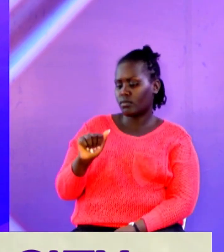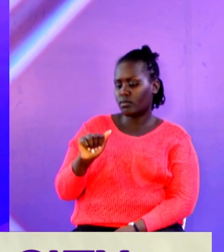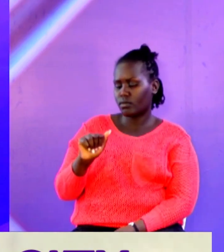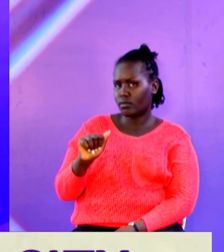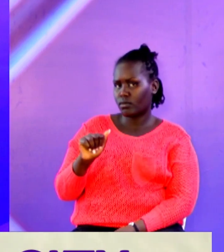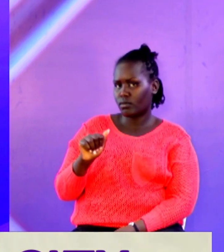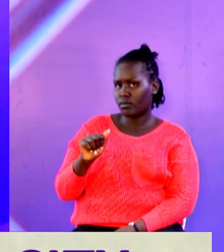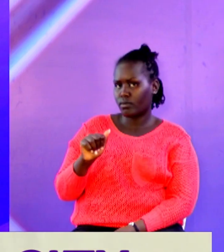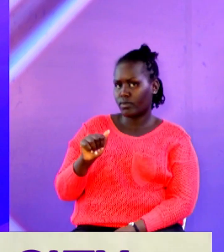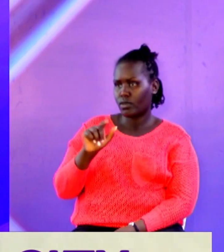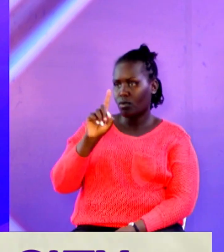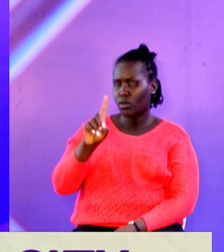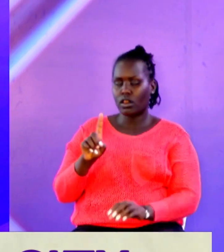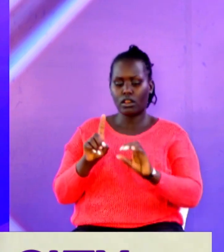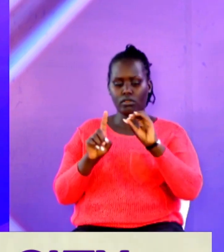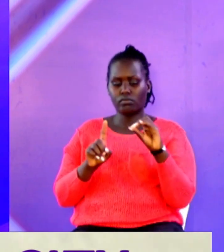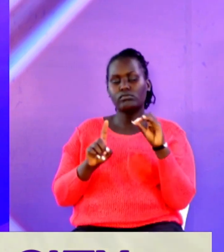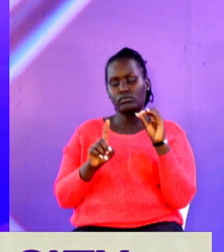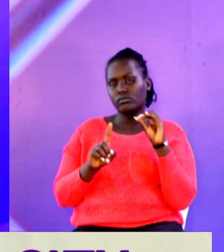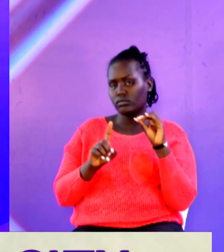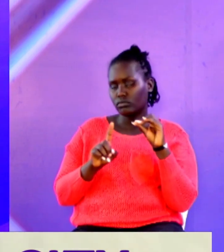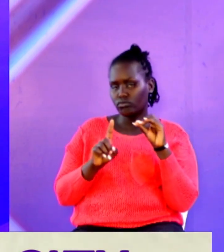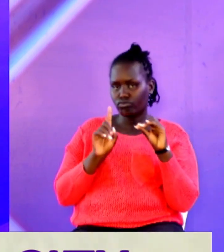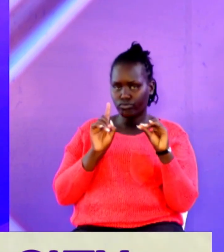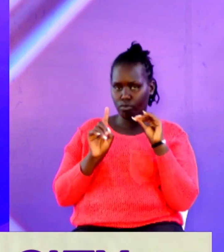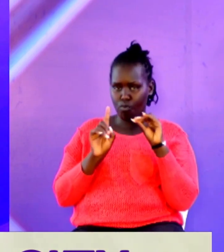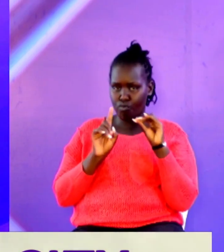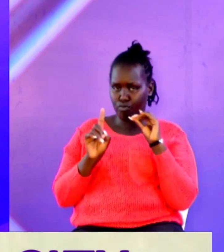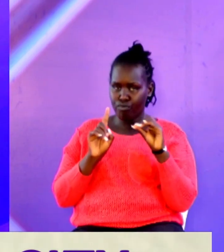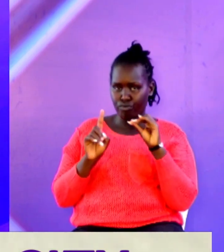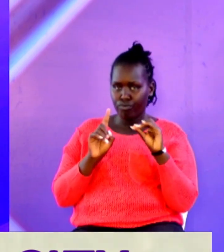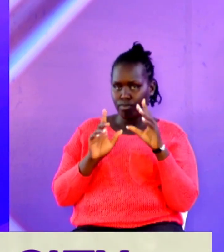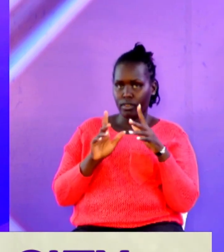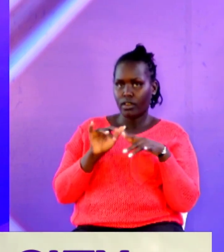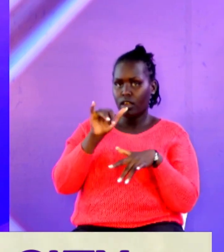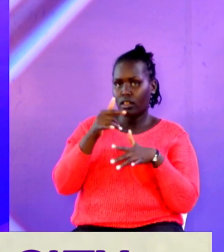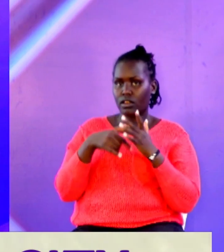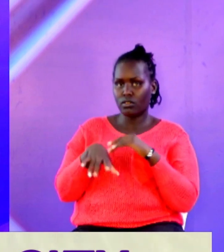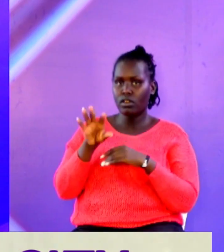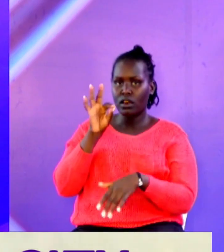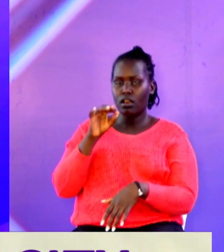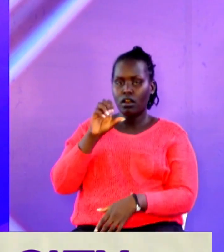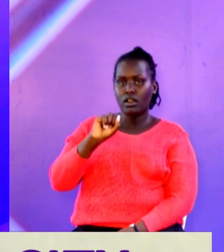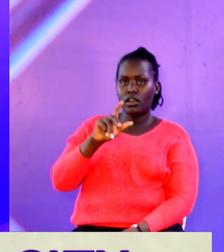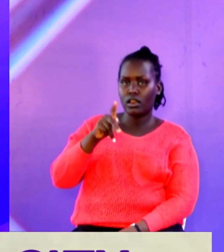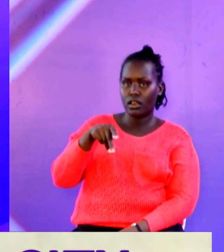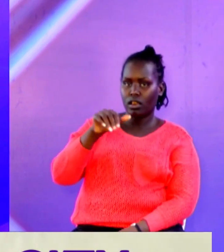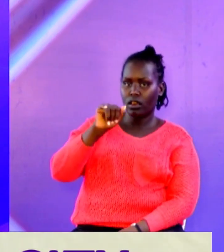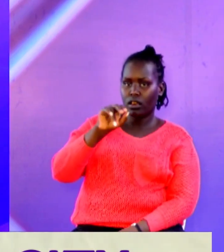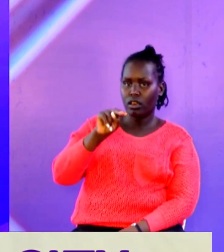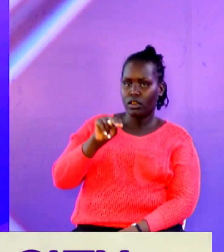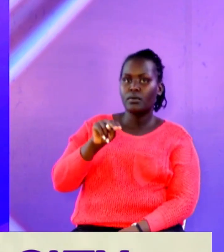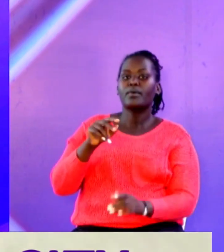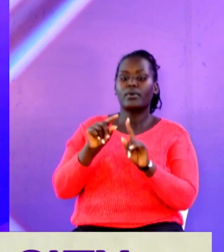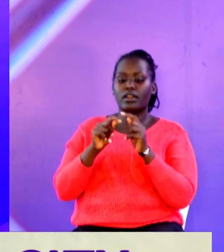Girona beat Alaves 1-0. It was derby, of course. That is a Spanish. Those are two Spanish